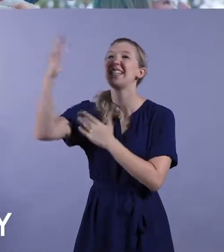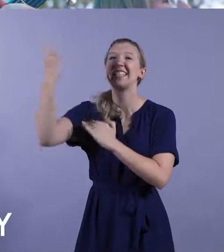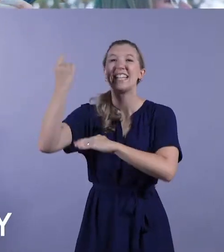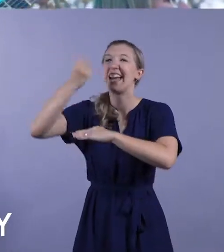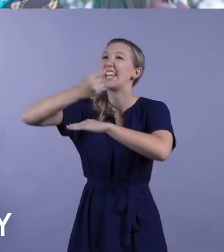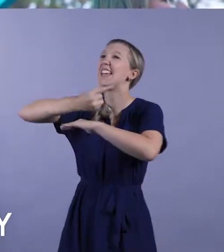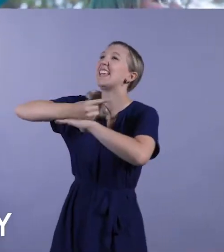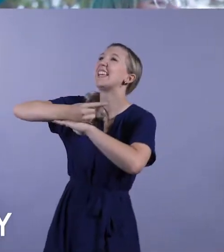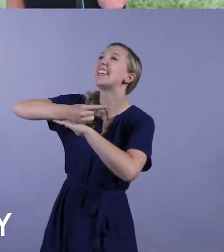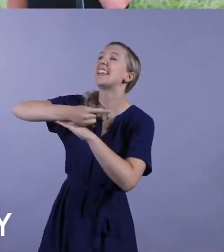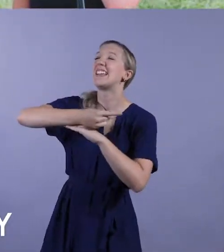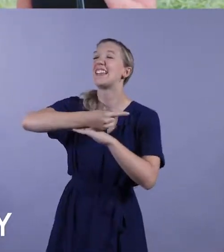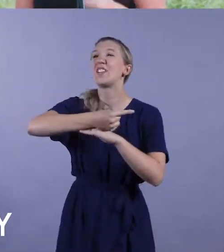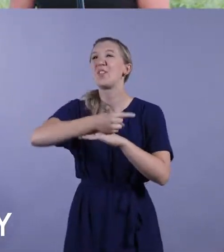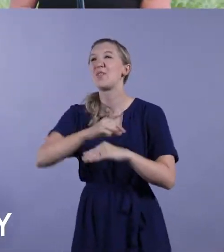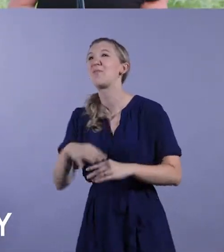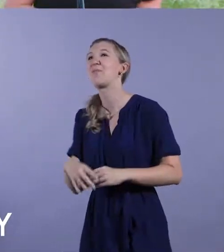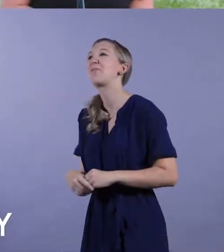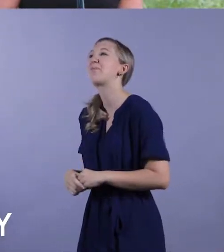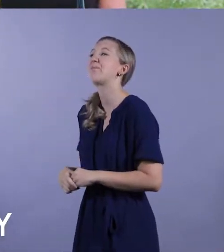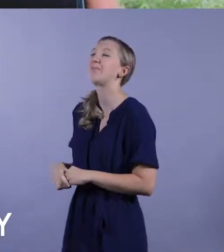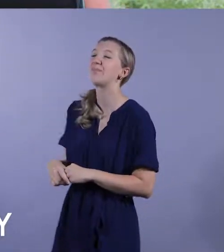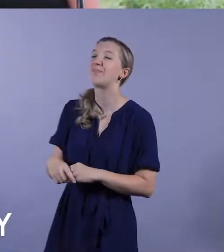Your glorious day,